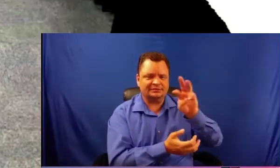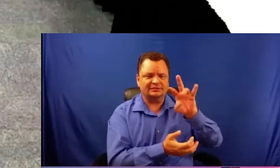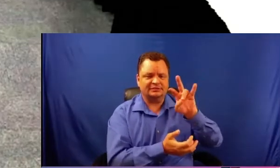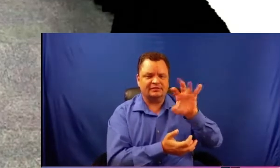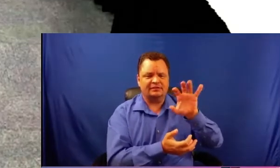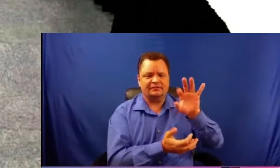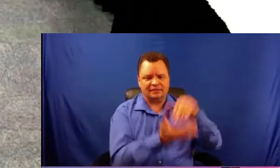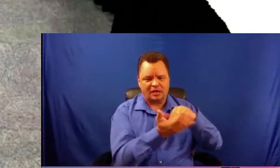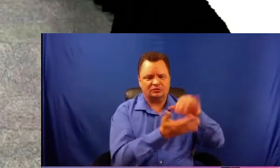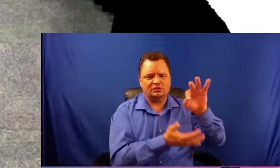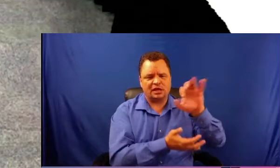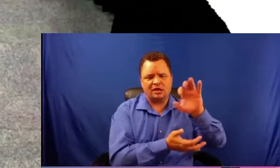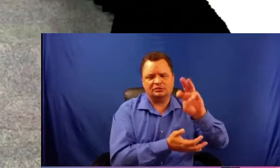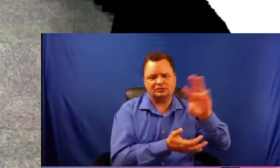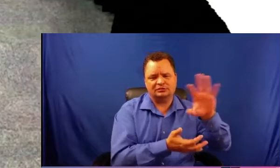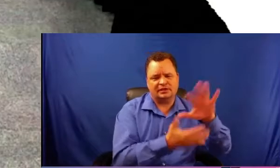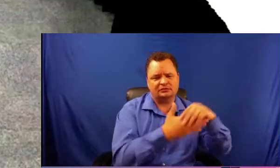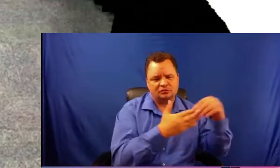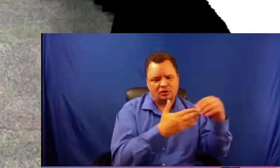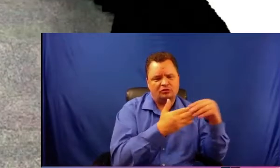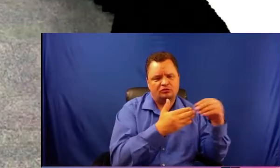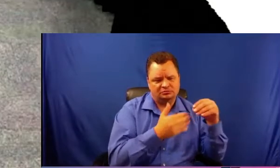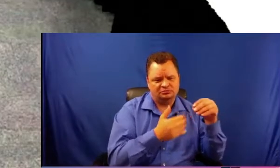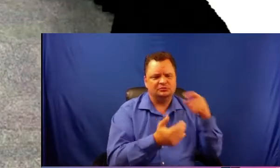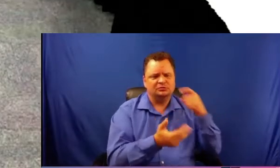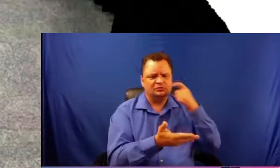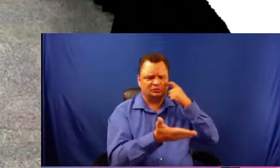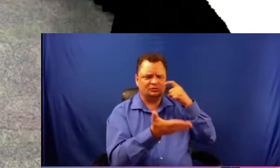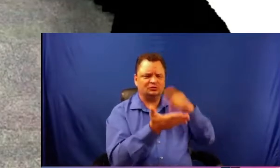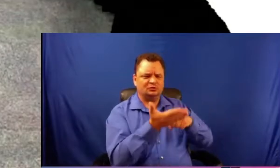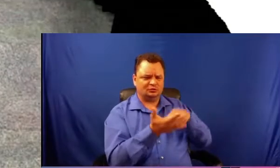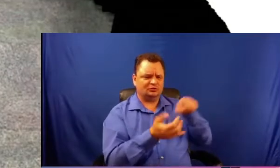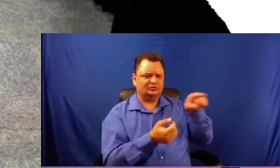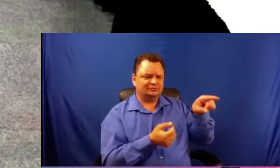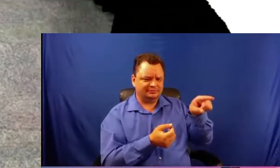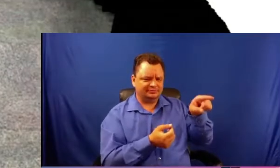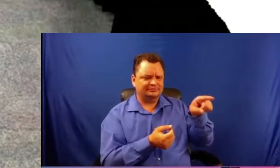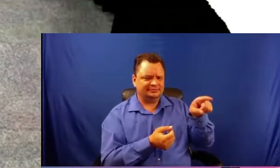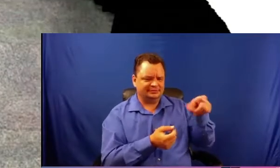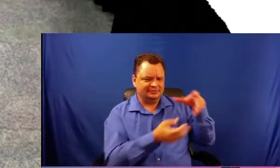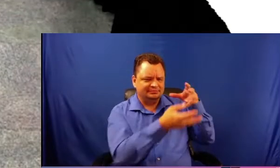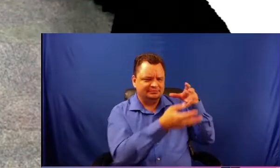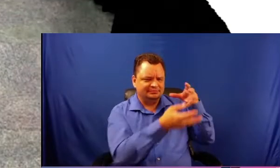$2,066,956 will be recognized, and the remaining expenditures of